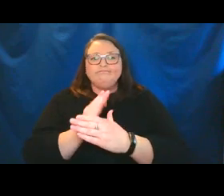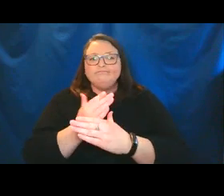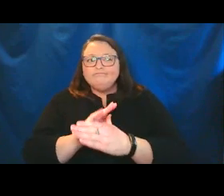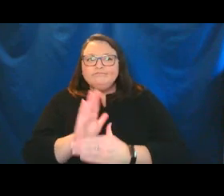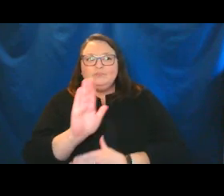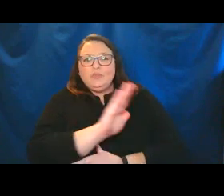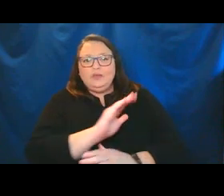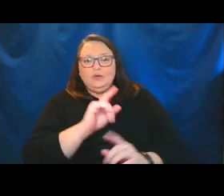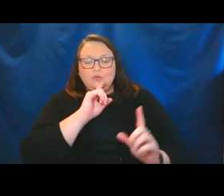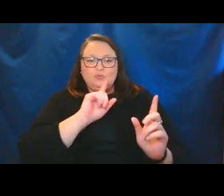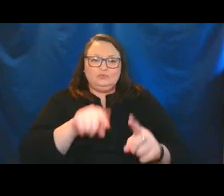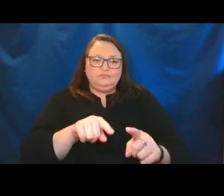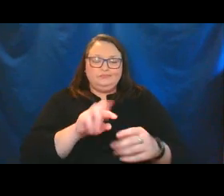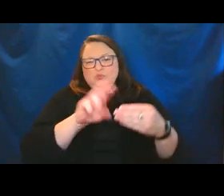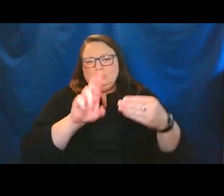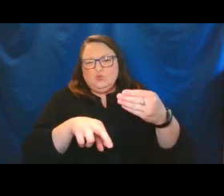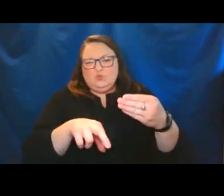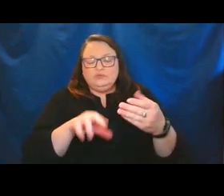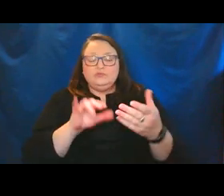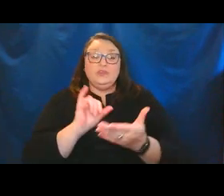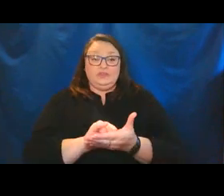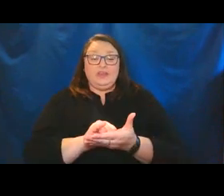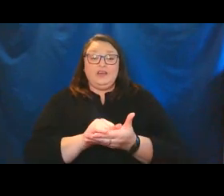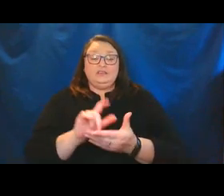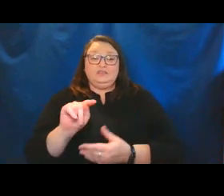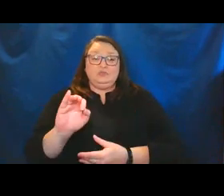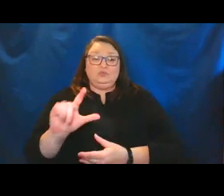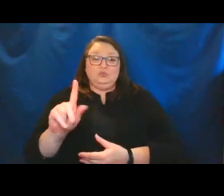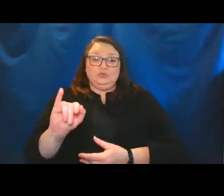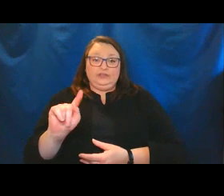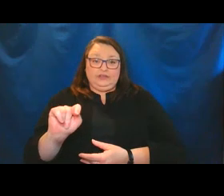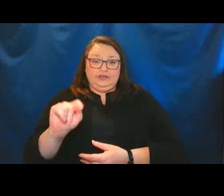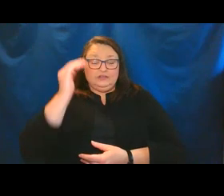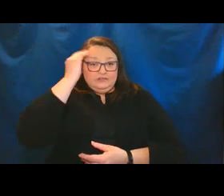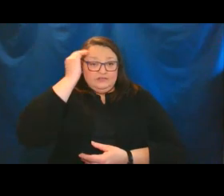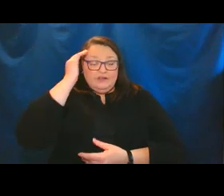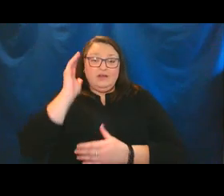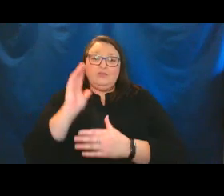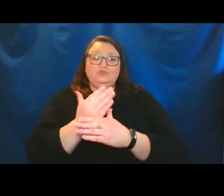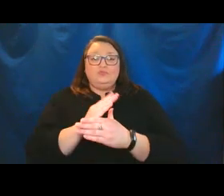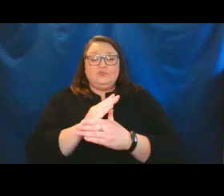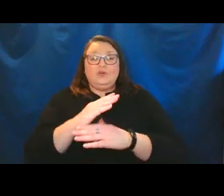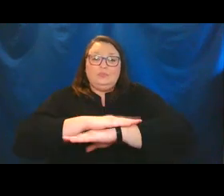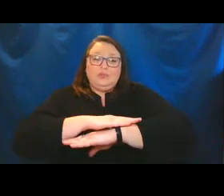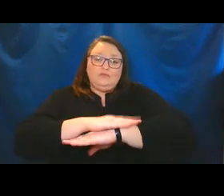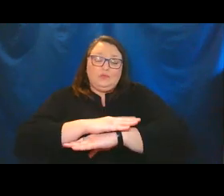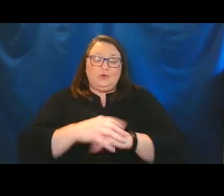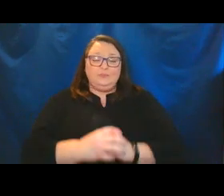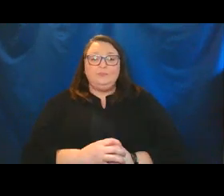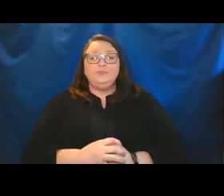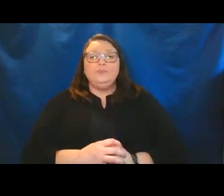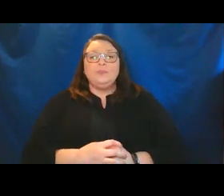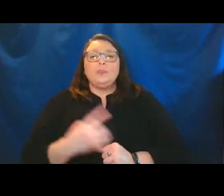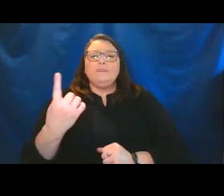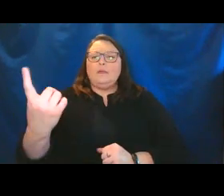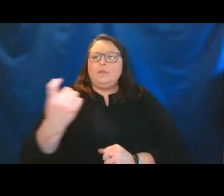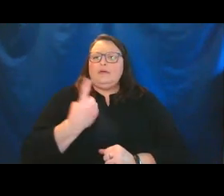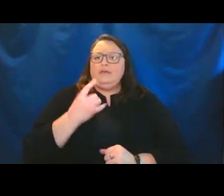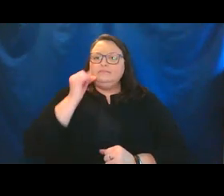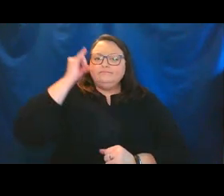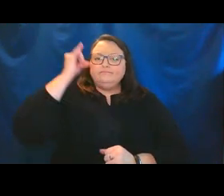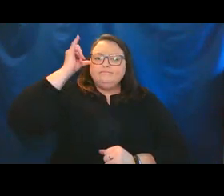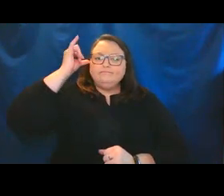results. So that's what the toolkit really is for. It's a knowledge sharing platform. And the question came up